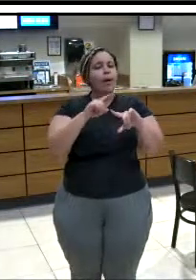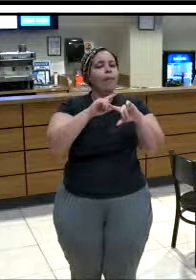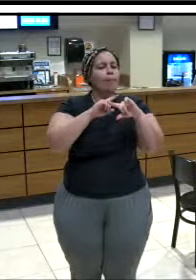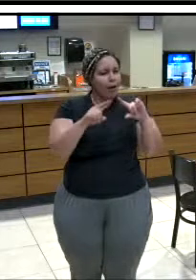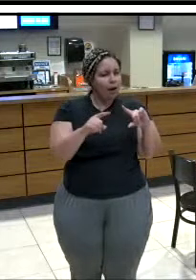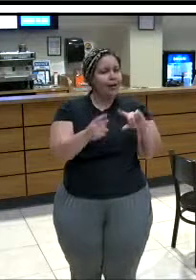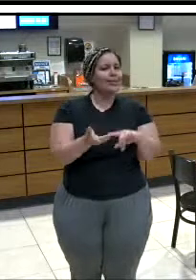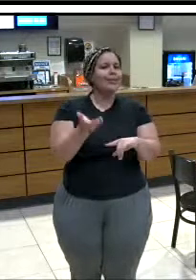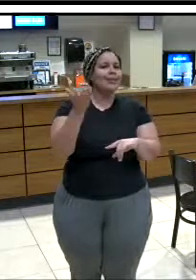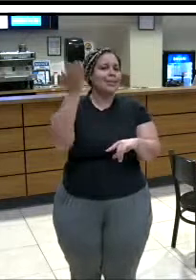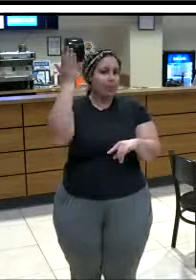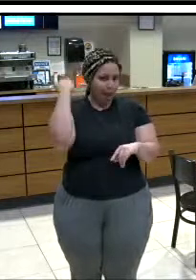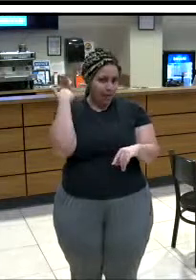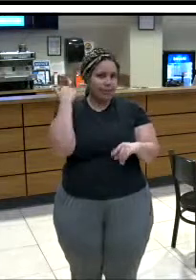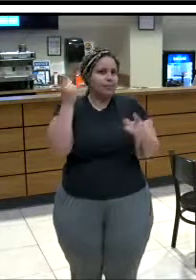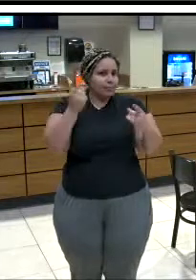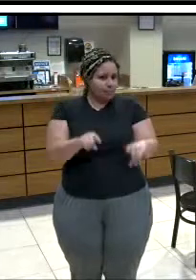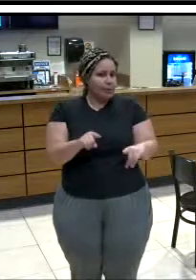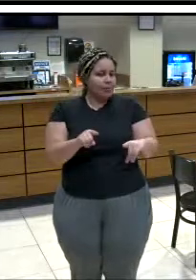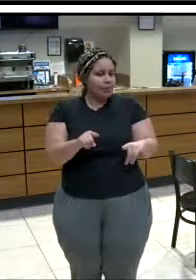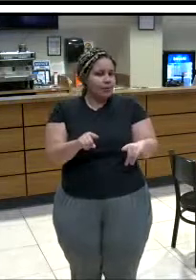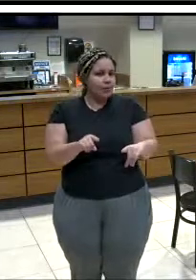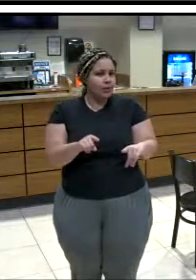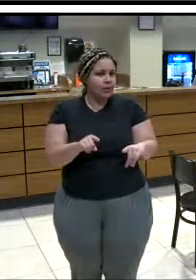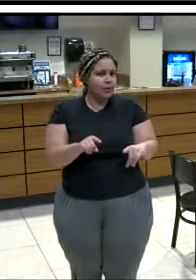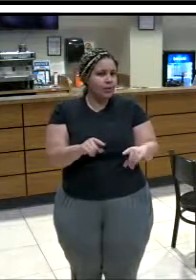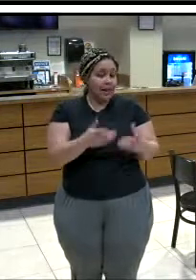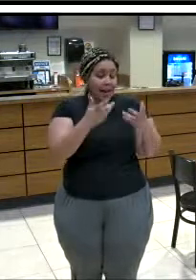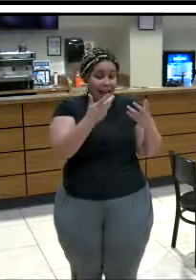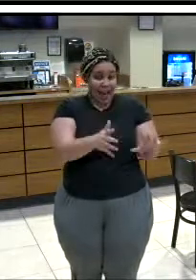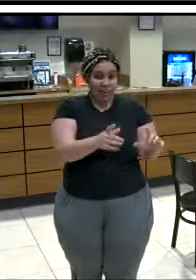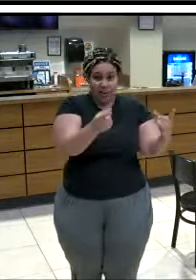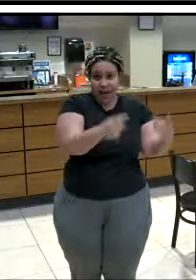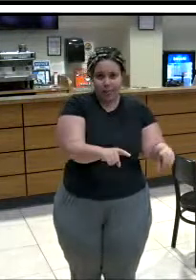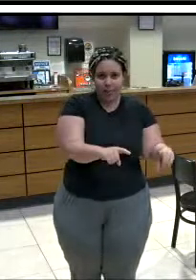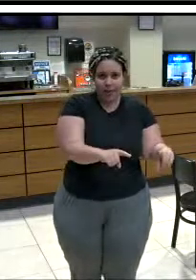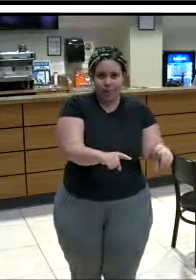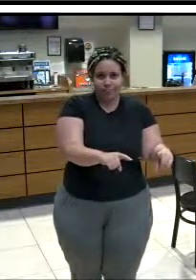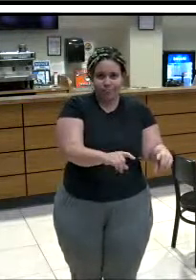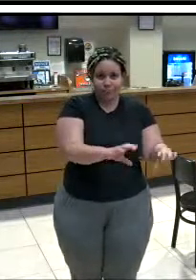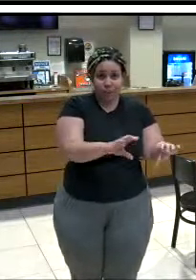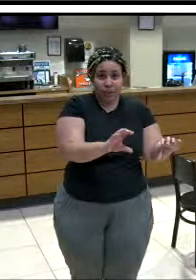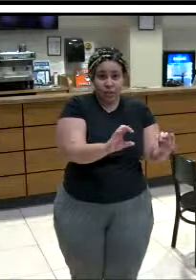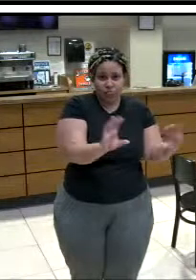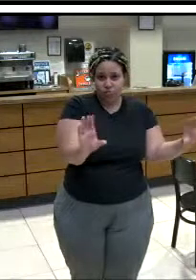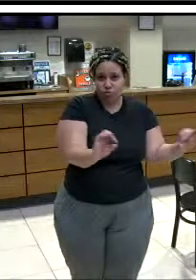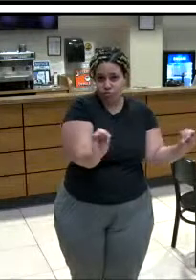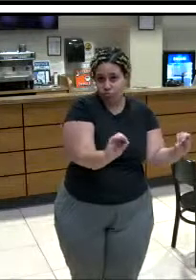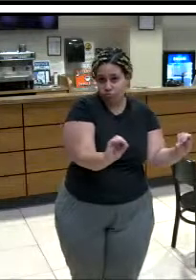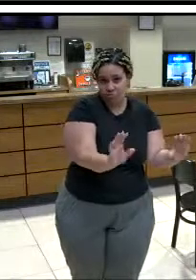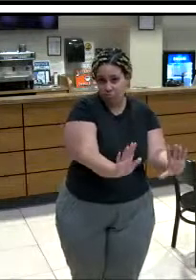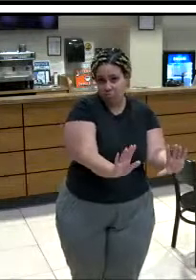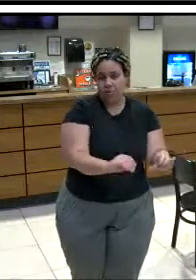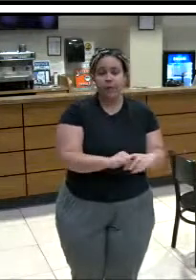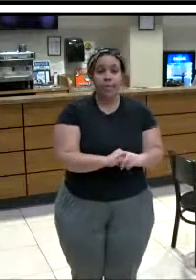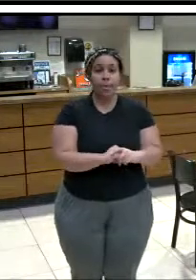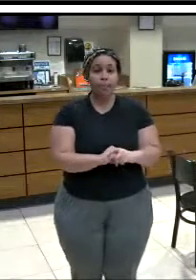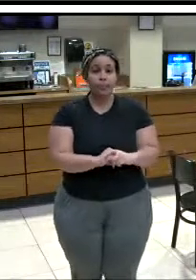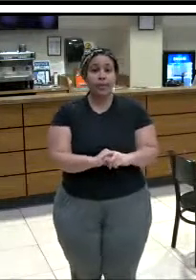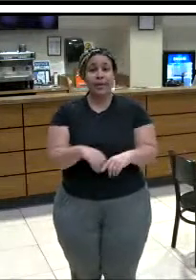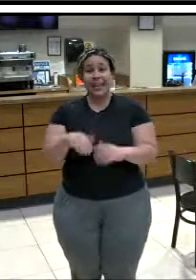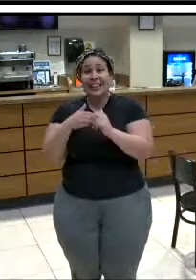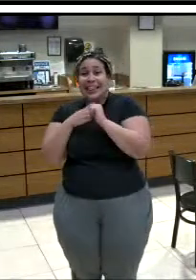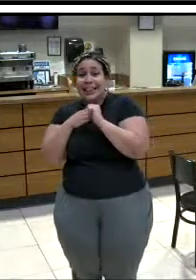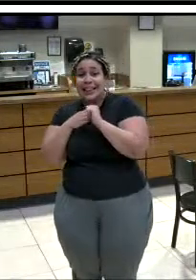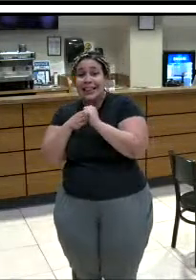can't do anything about it after we have it. However, we can do something about the lead measures. We can